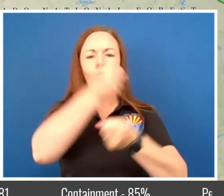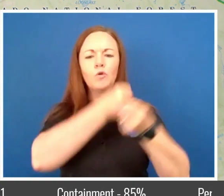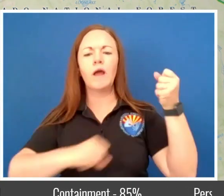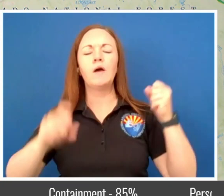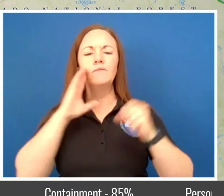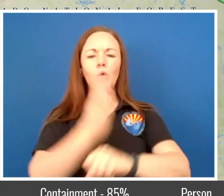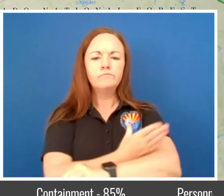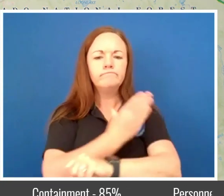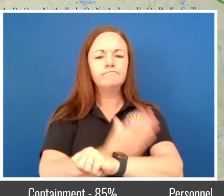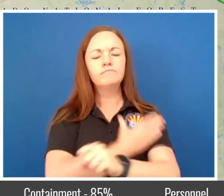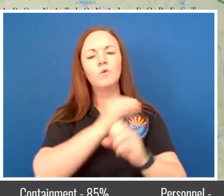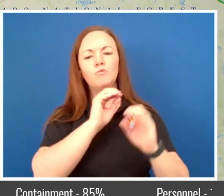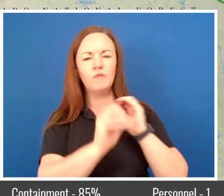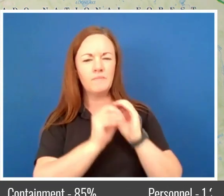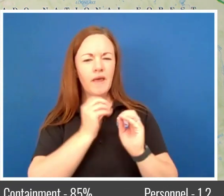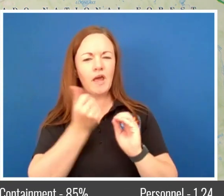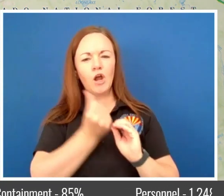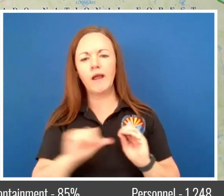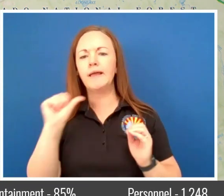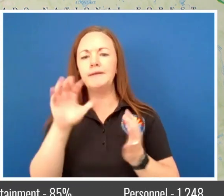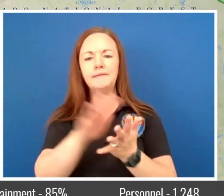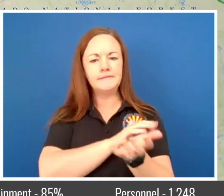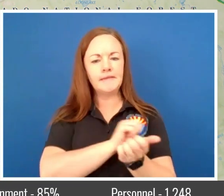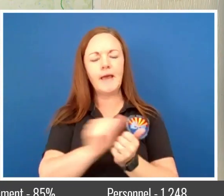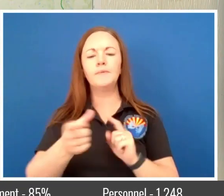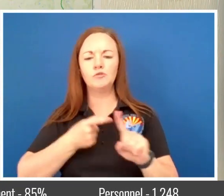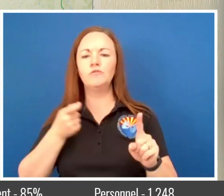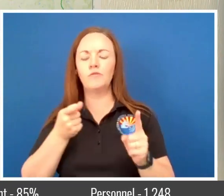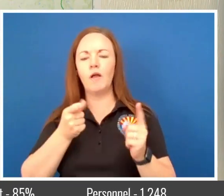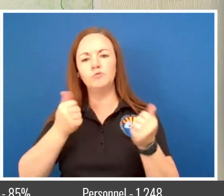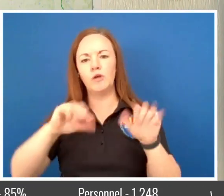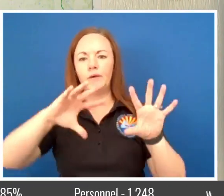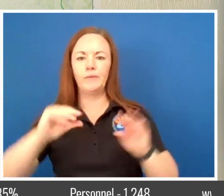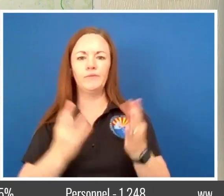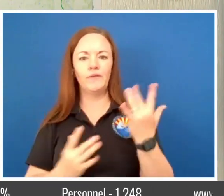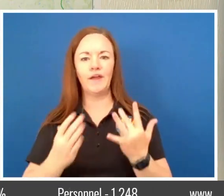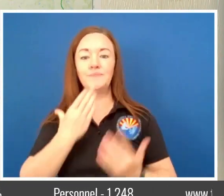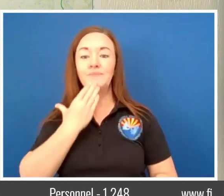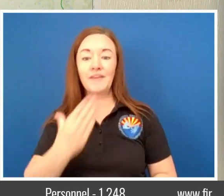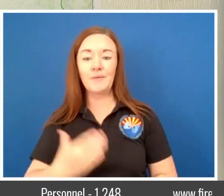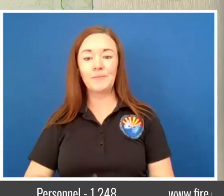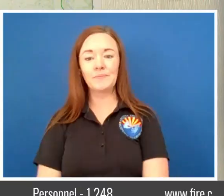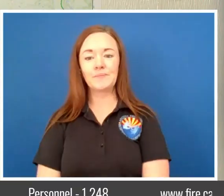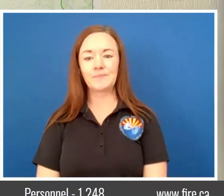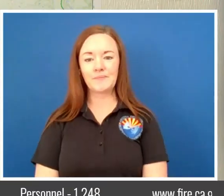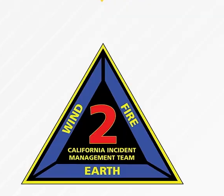to fix all the things that we need to fix. Thank you, and that's the update.